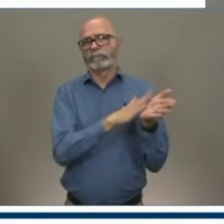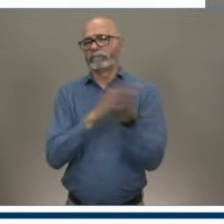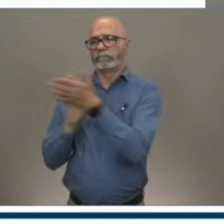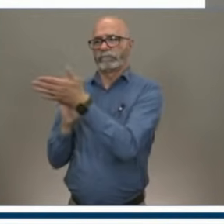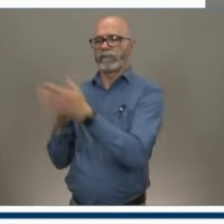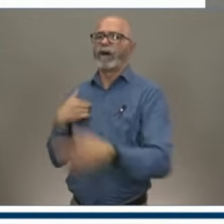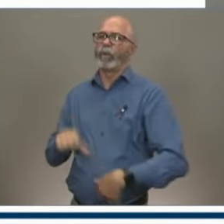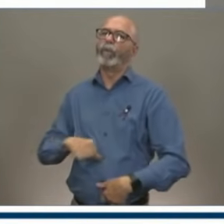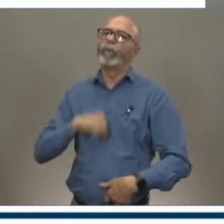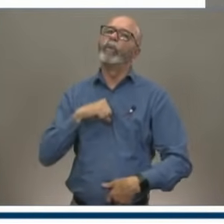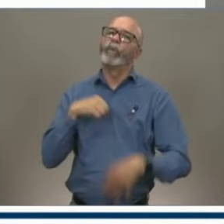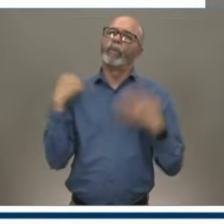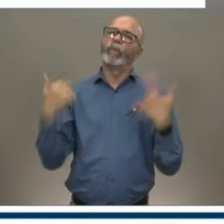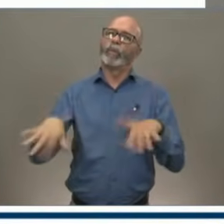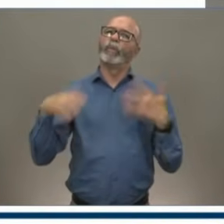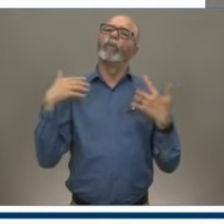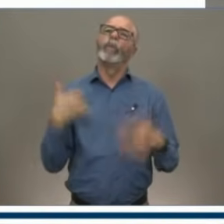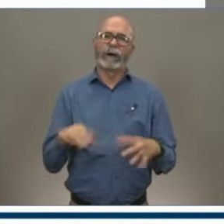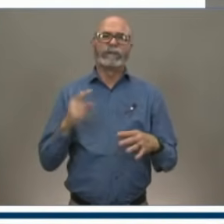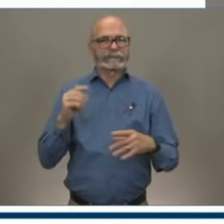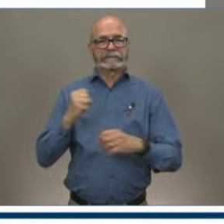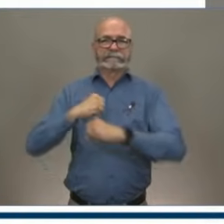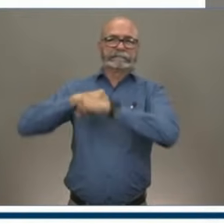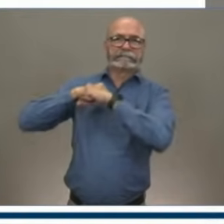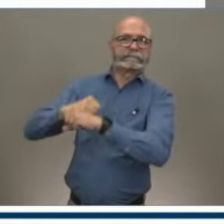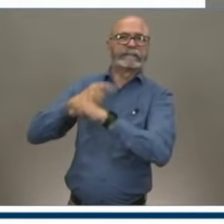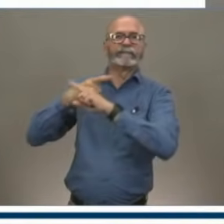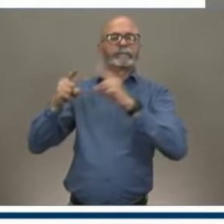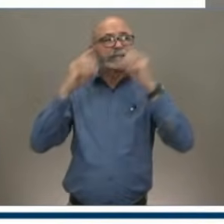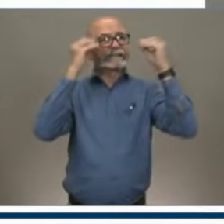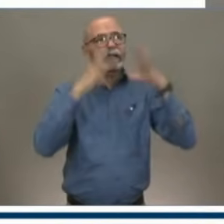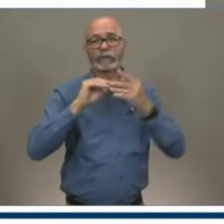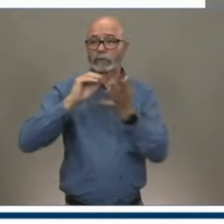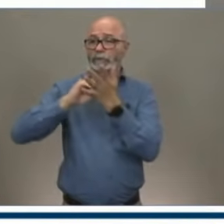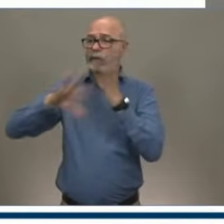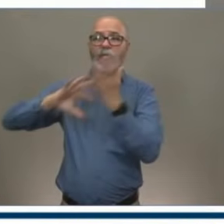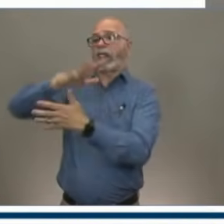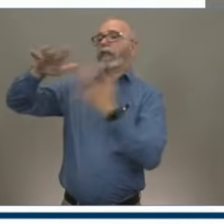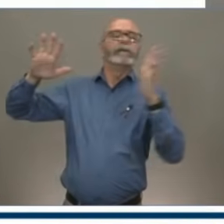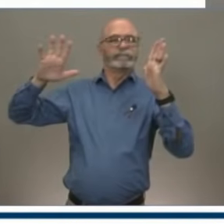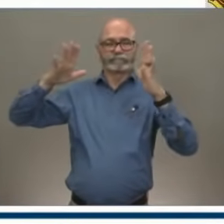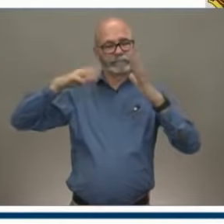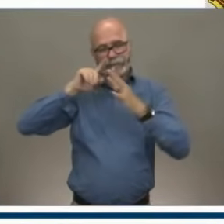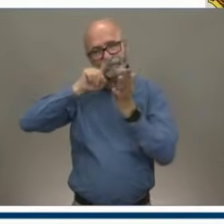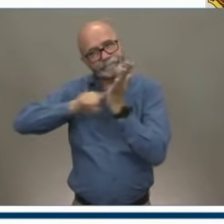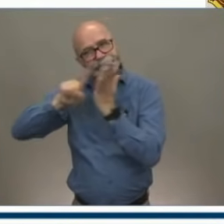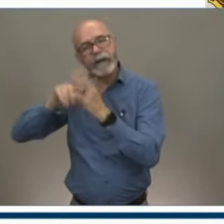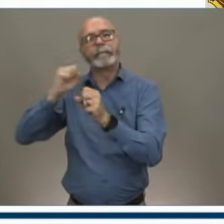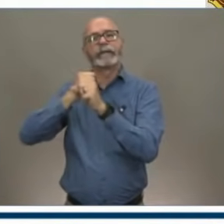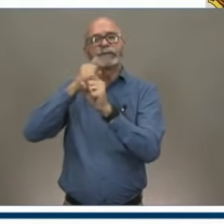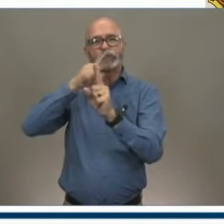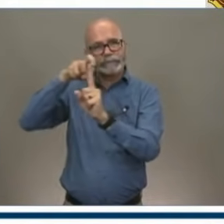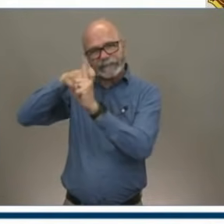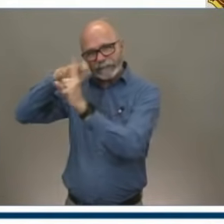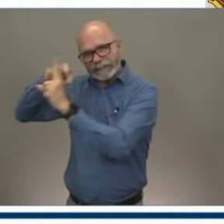safety of students and teachers by that rapid investigation. Go ahead, Stuart, with your